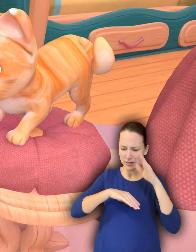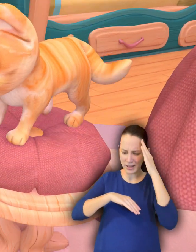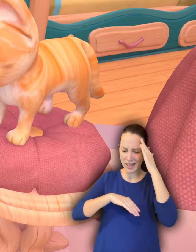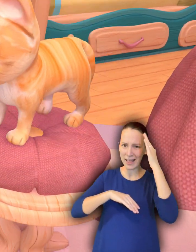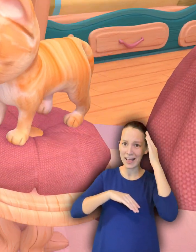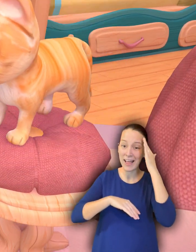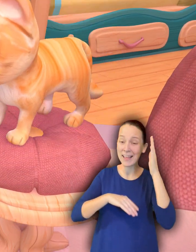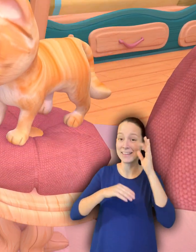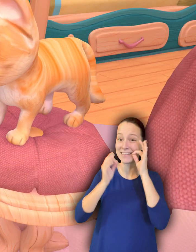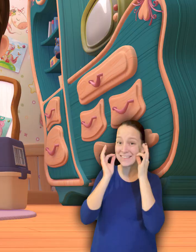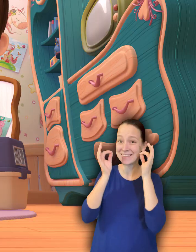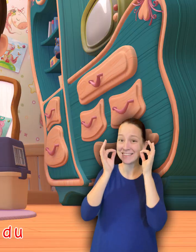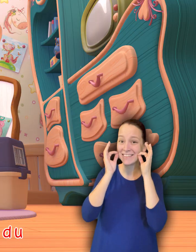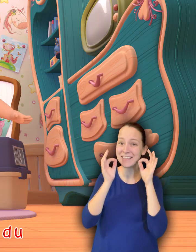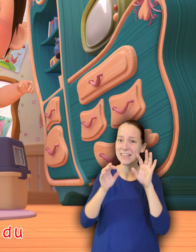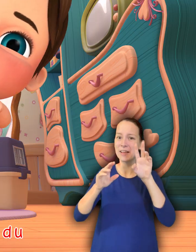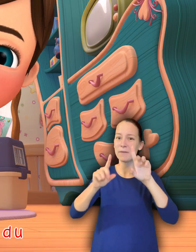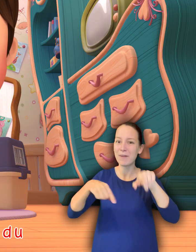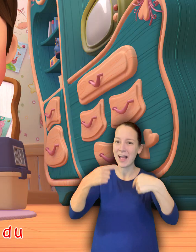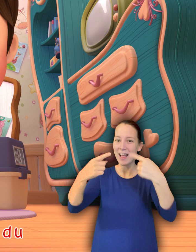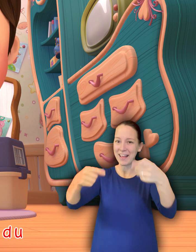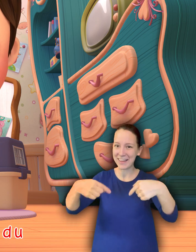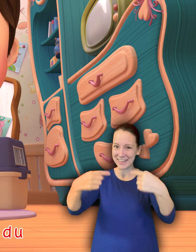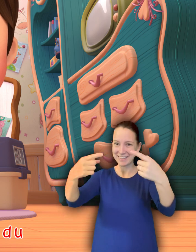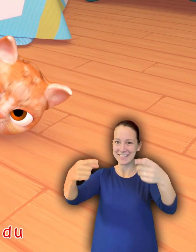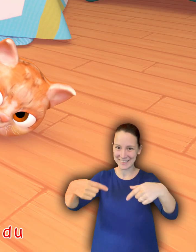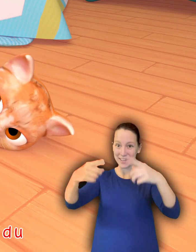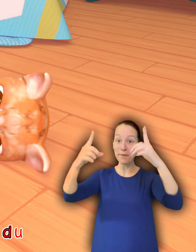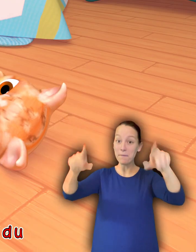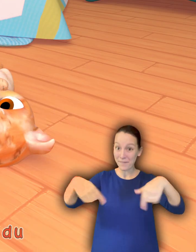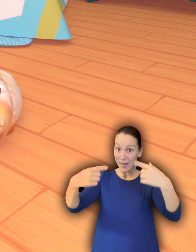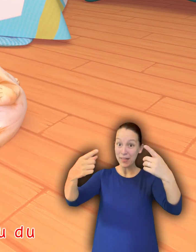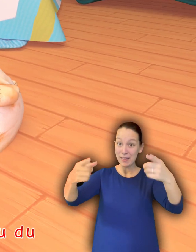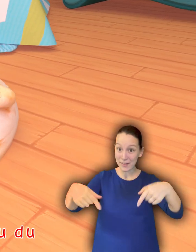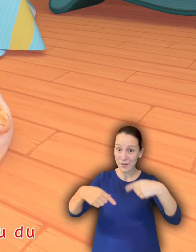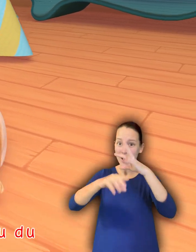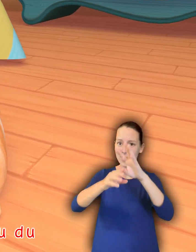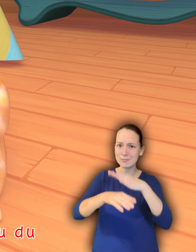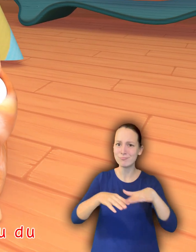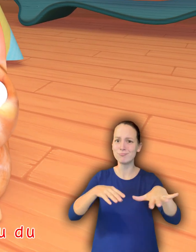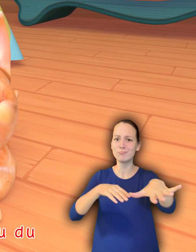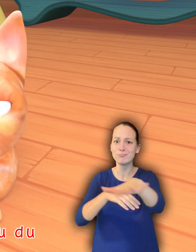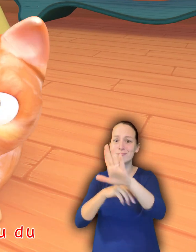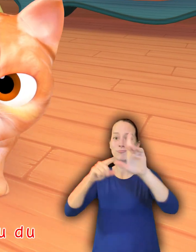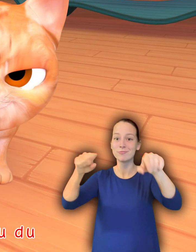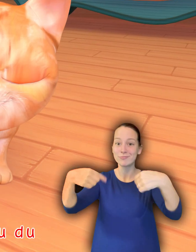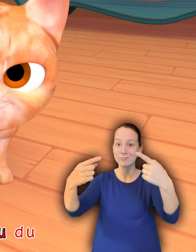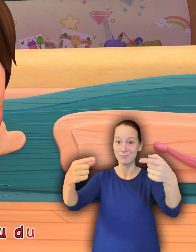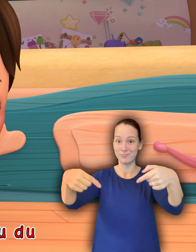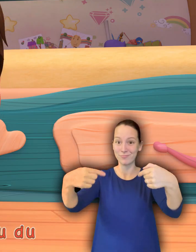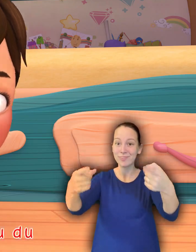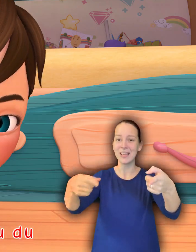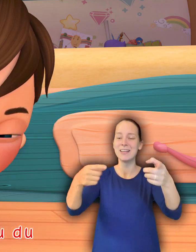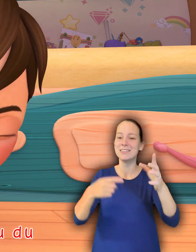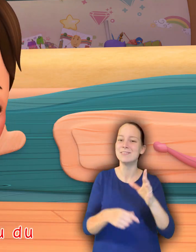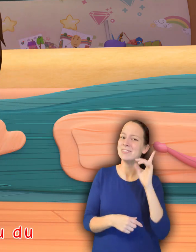kitty cat roll around on the ground